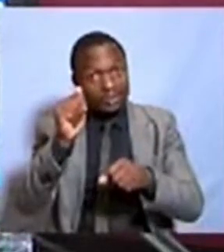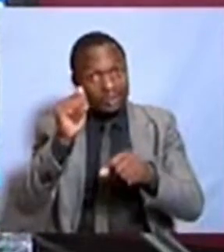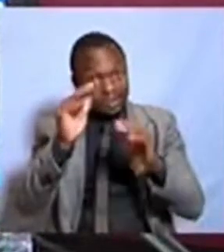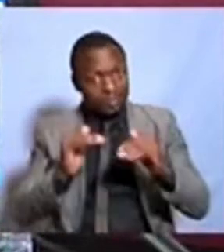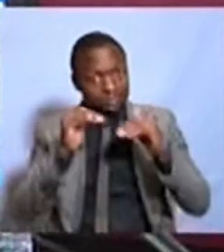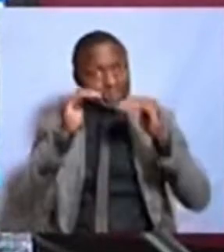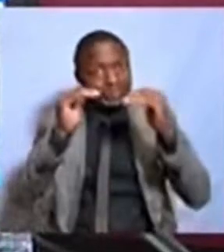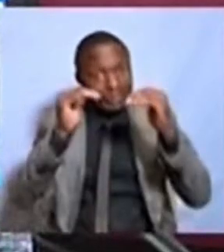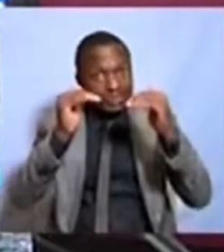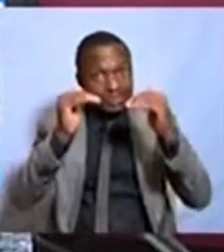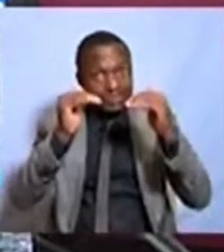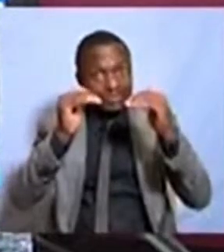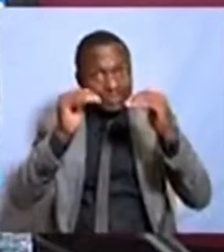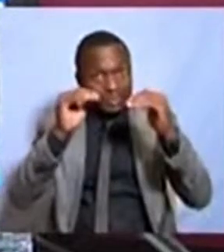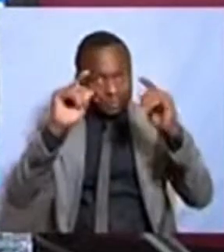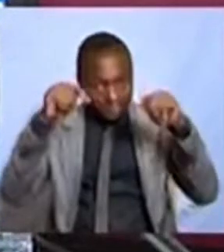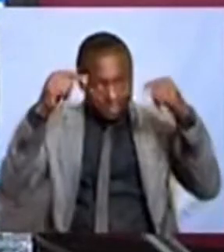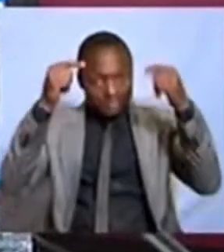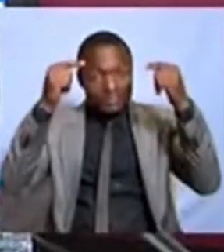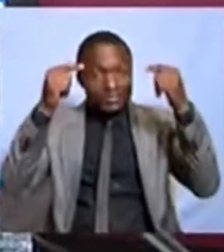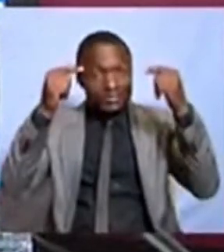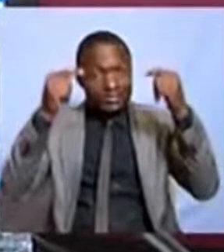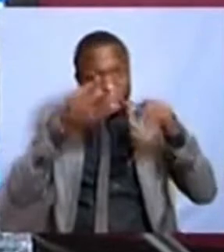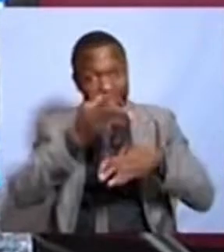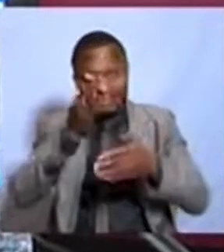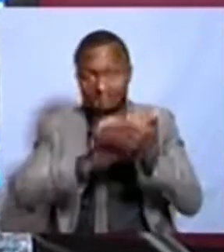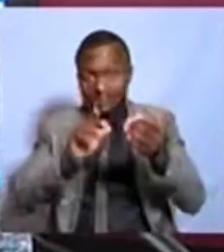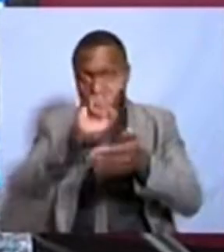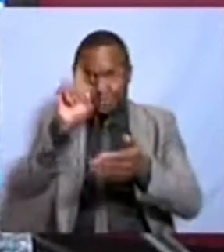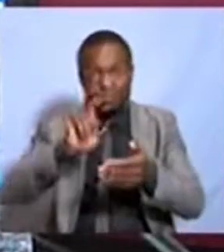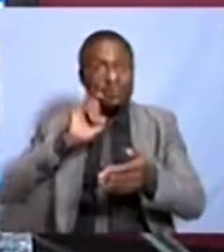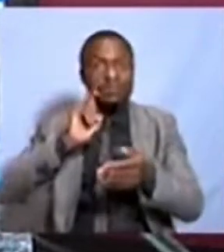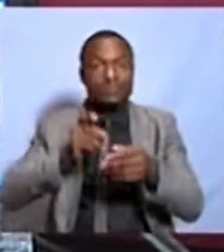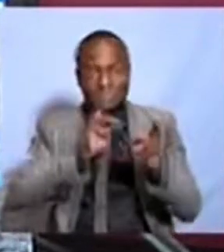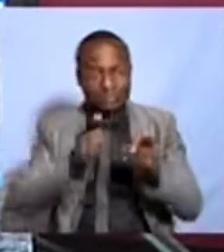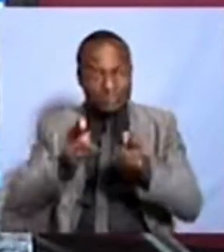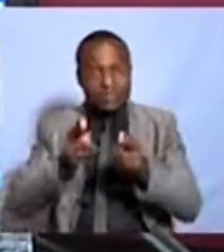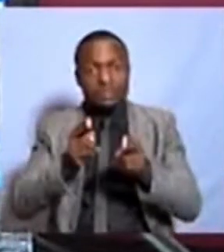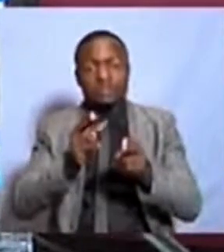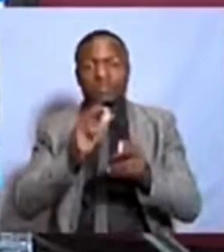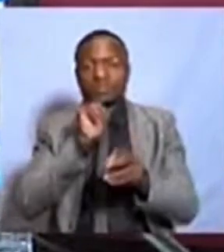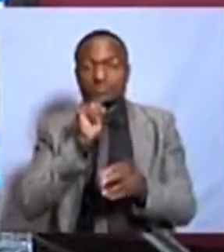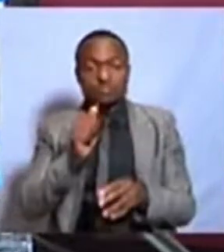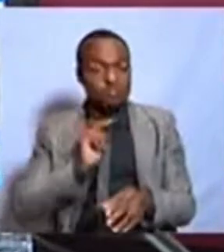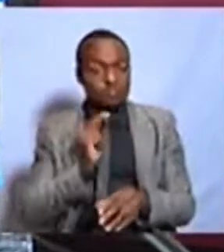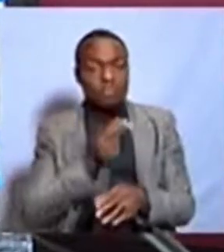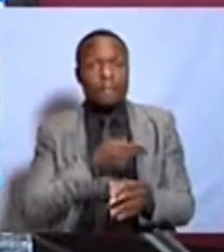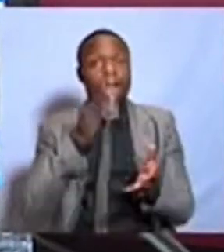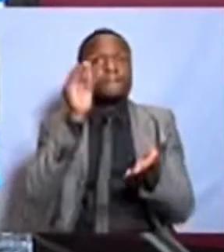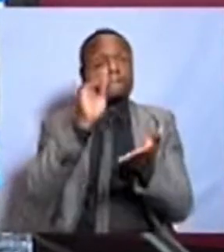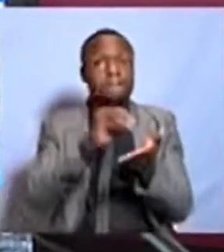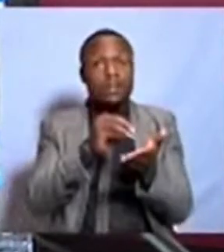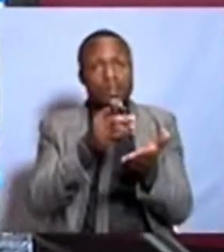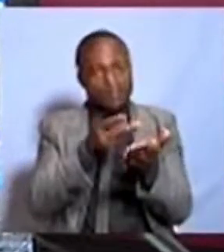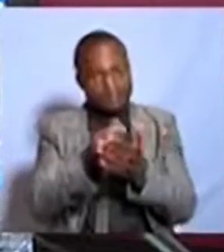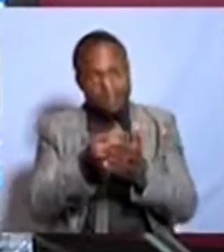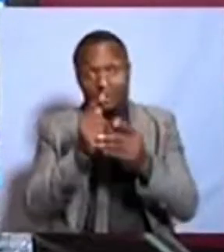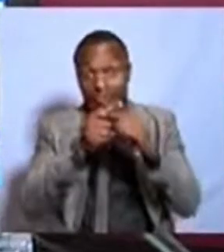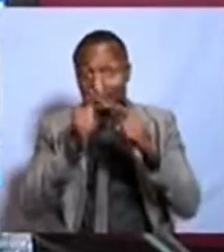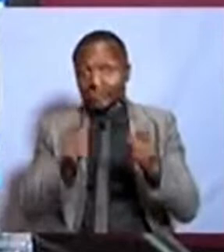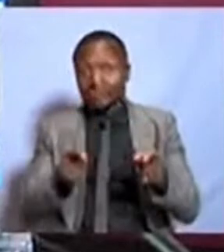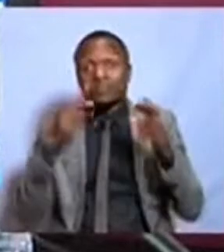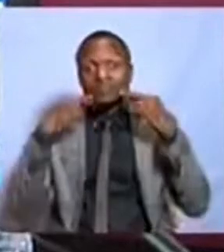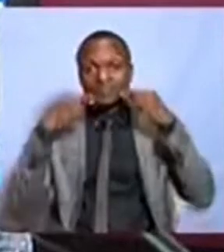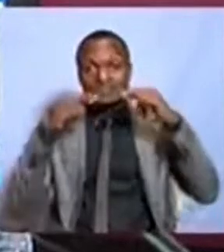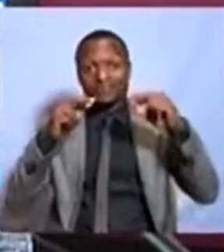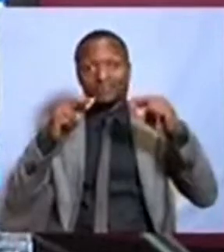that we need to be answering ourselves. So it goes beyond just us putting in the money, but the output as